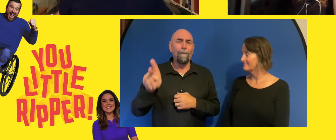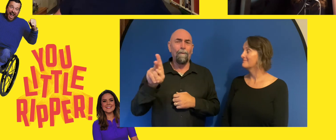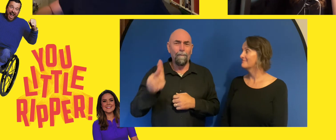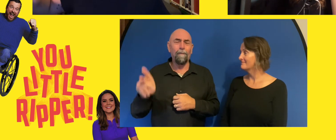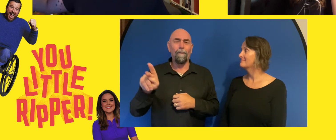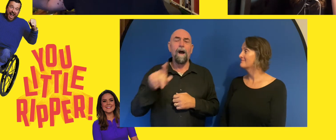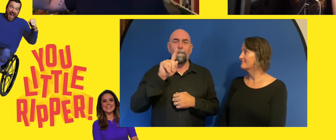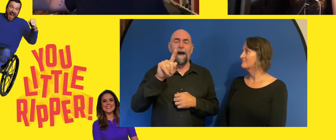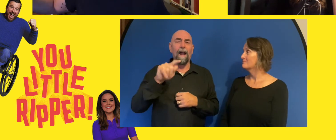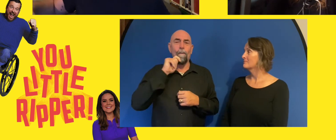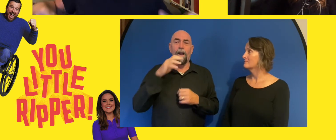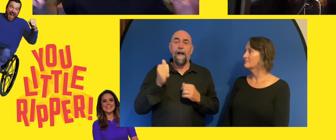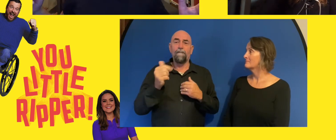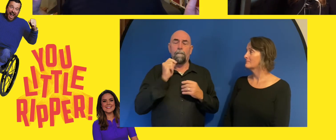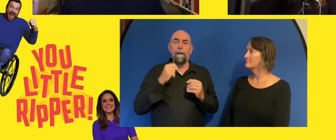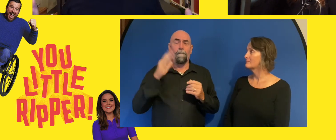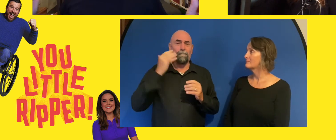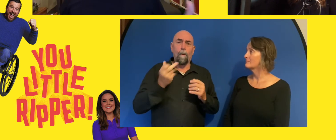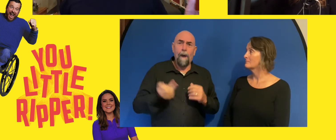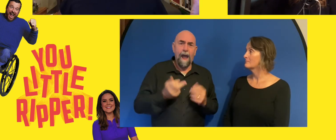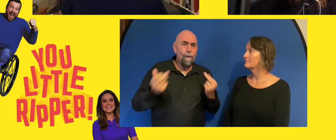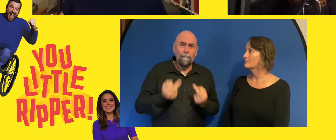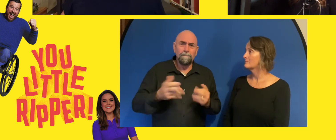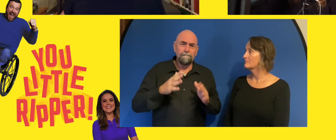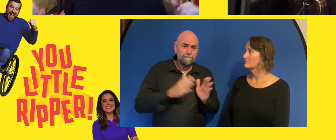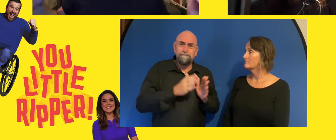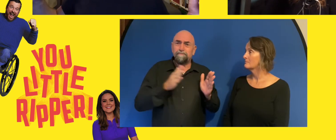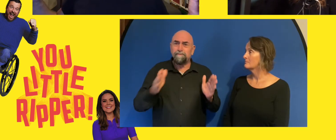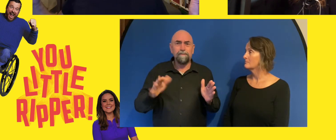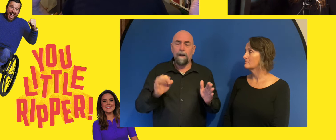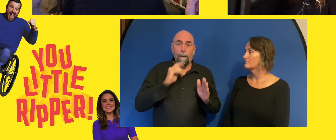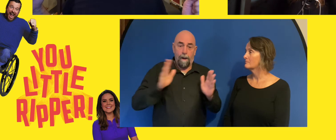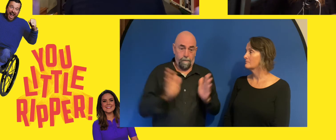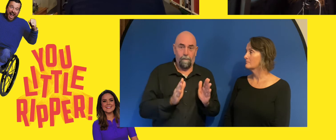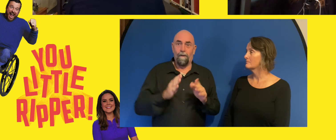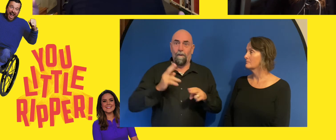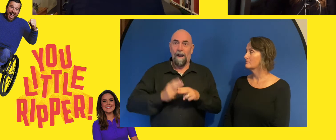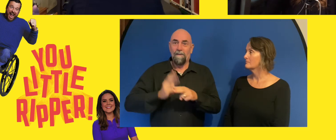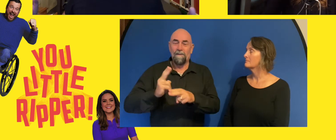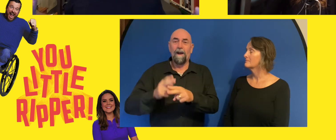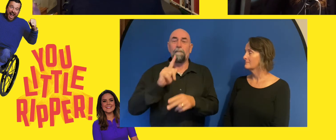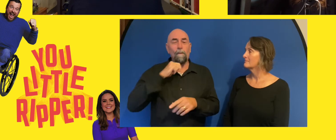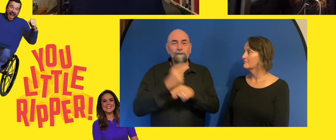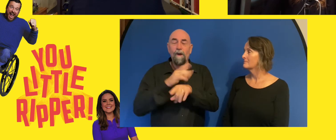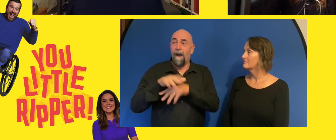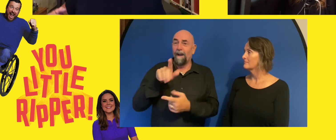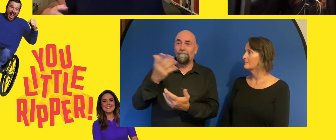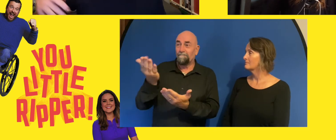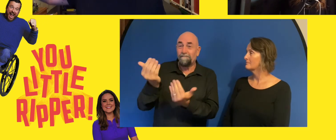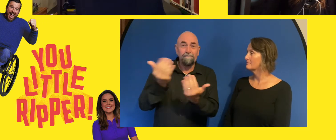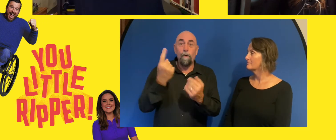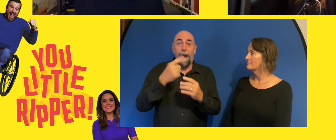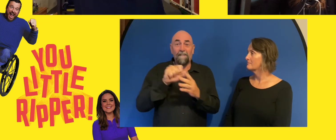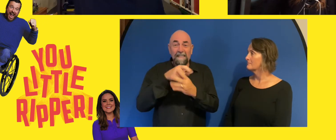a less gap between the next episode. Yes. This can be the voice of Paralympic sport, and we will be able to get athletes with disabilities on You Little Ripper and